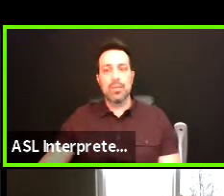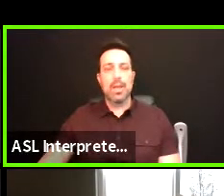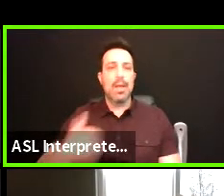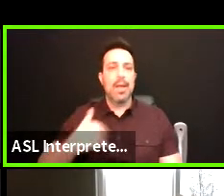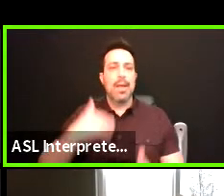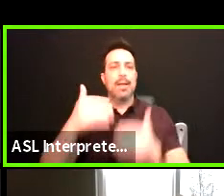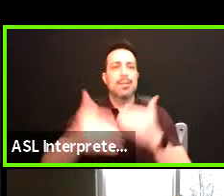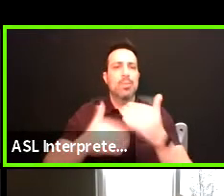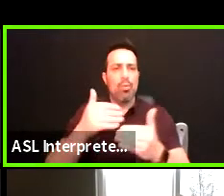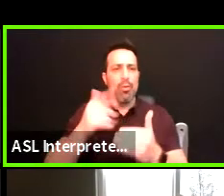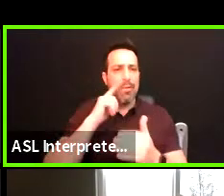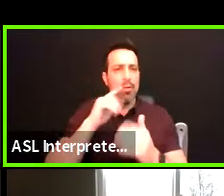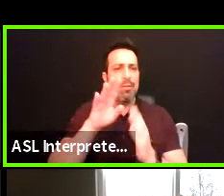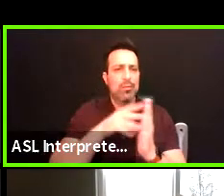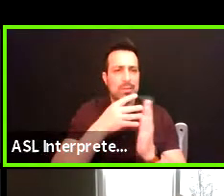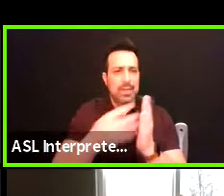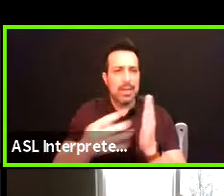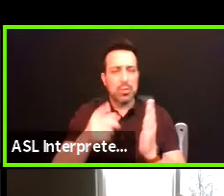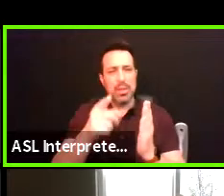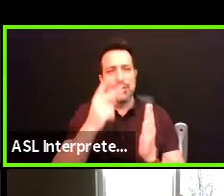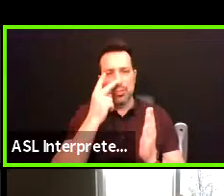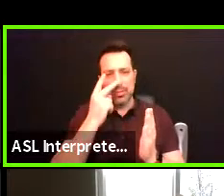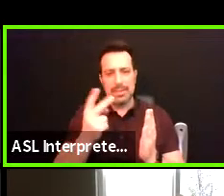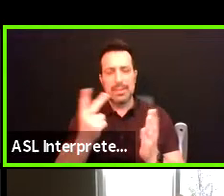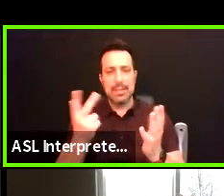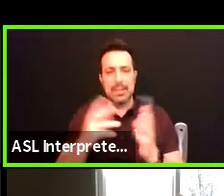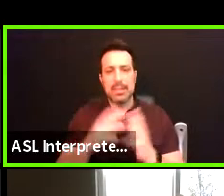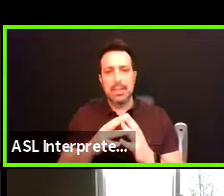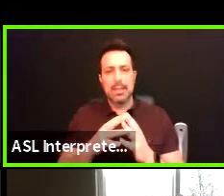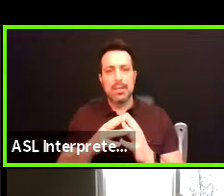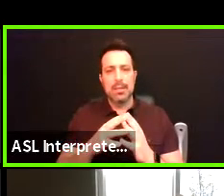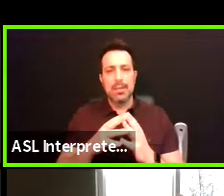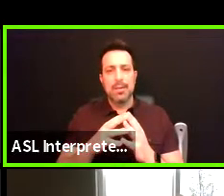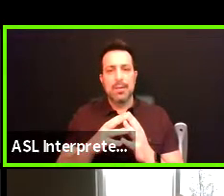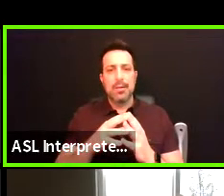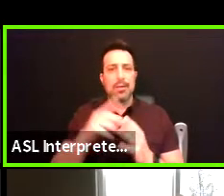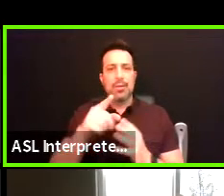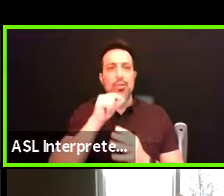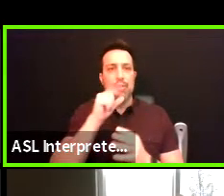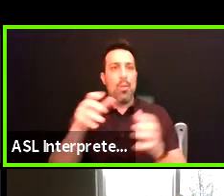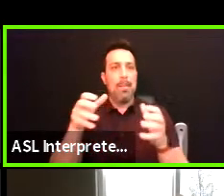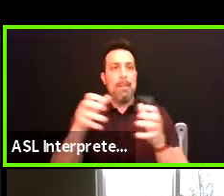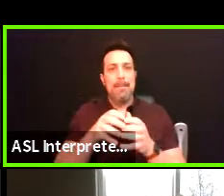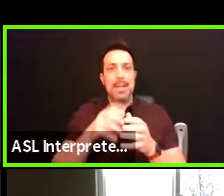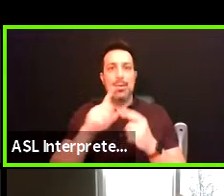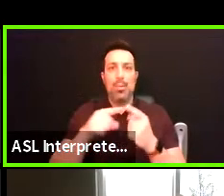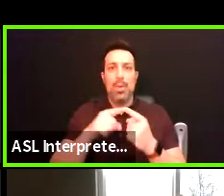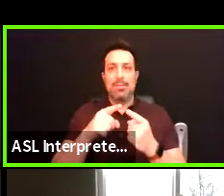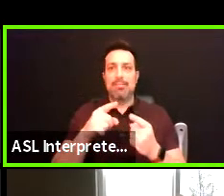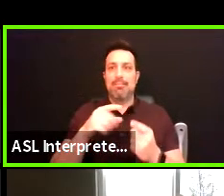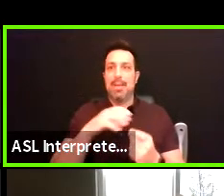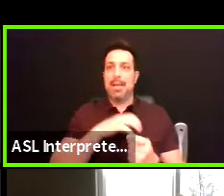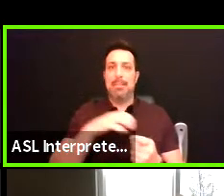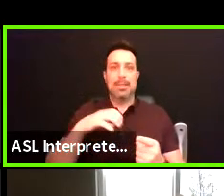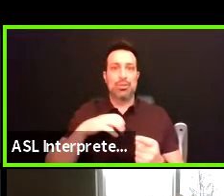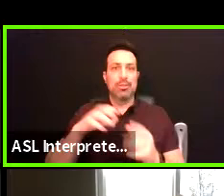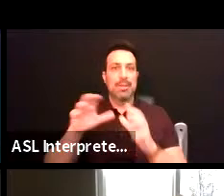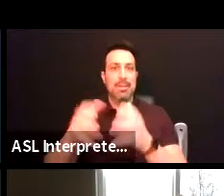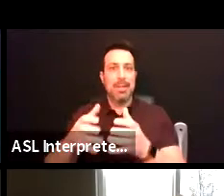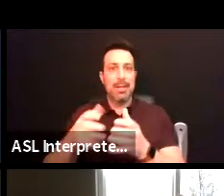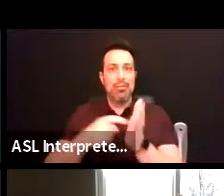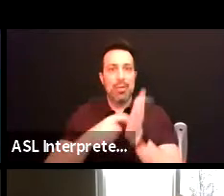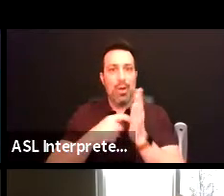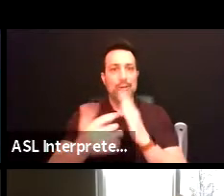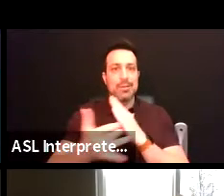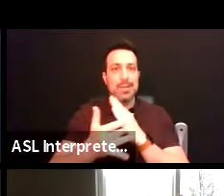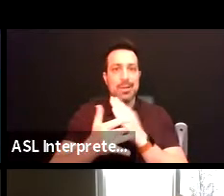terms of schedule. As you can see, you know, you don't just meet when it comes to one of these commissions and committees, that it requires